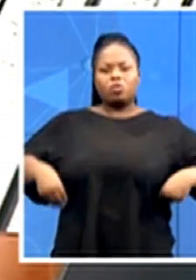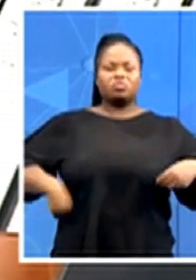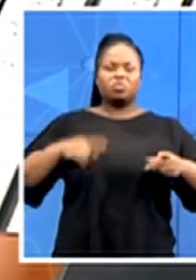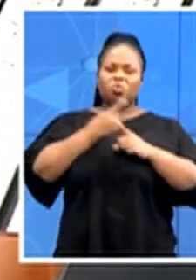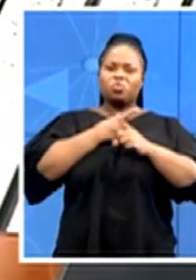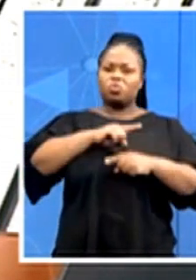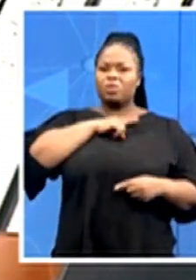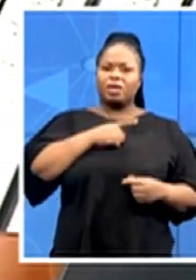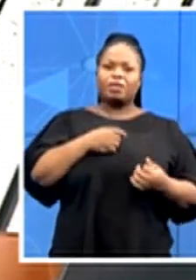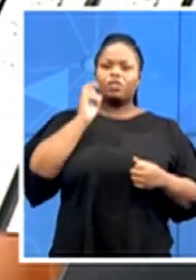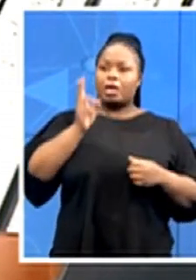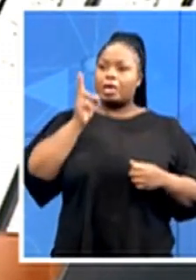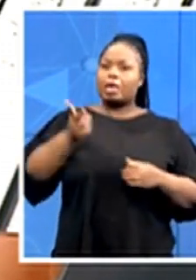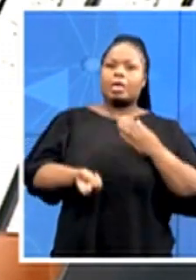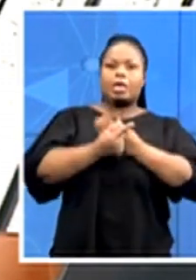state capture.